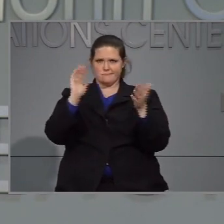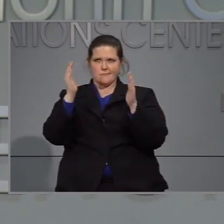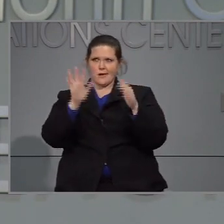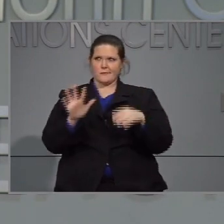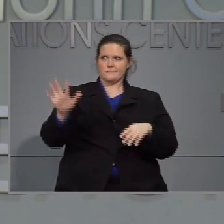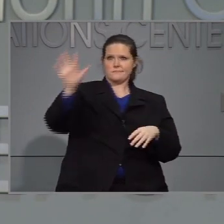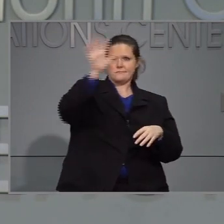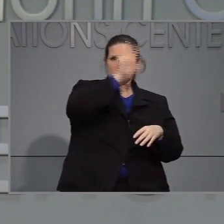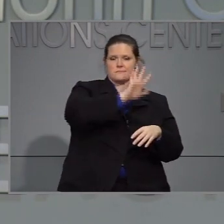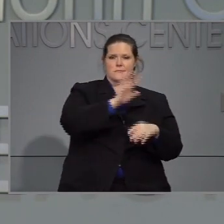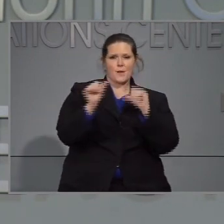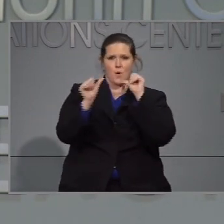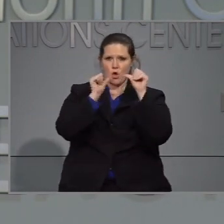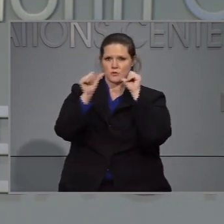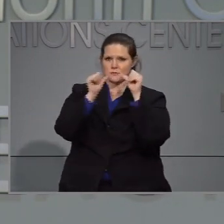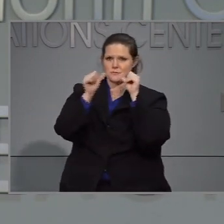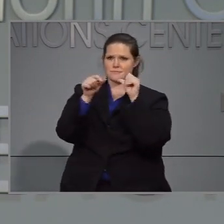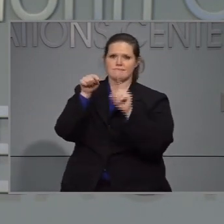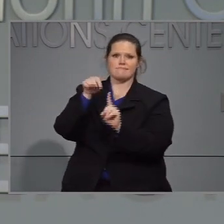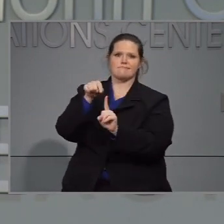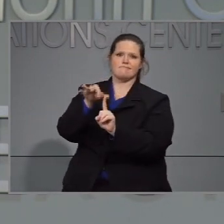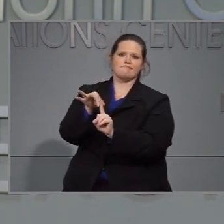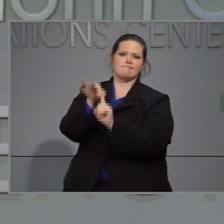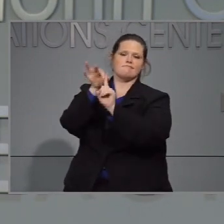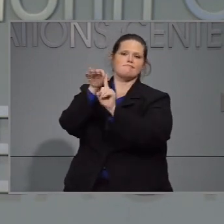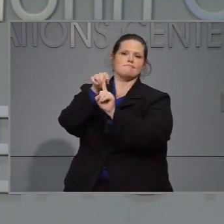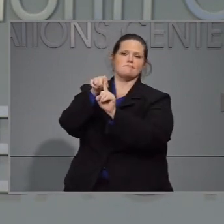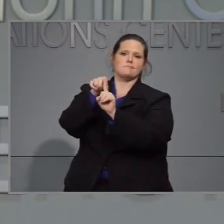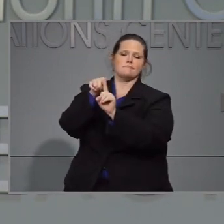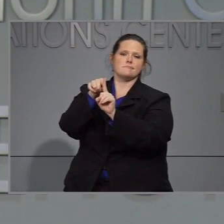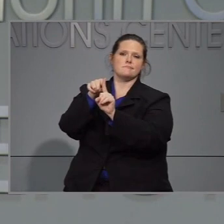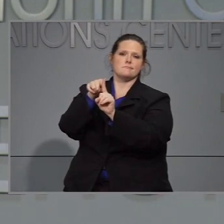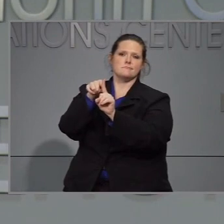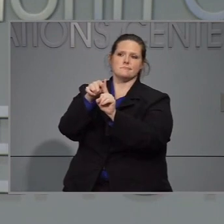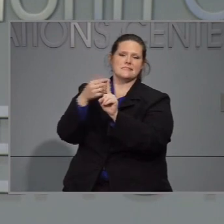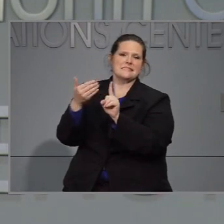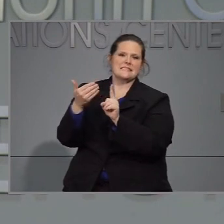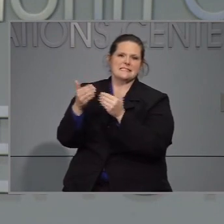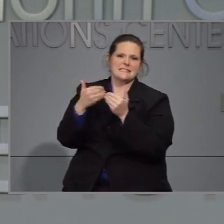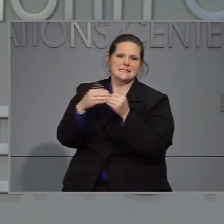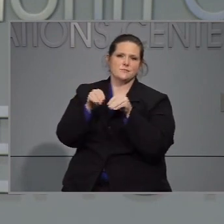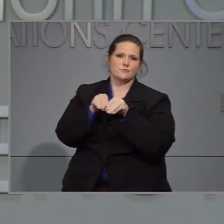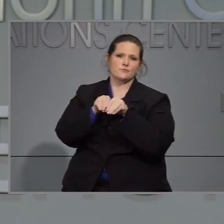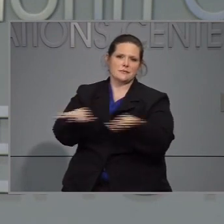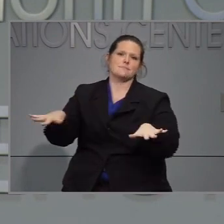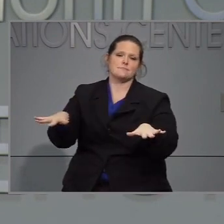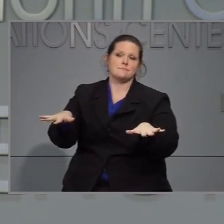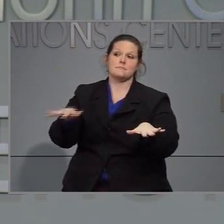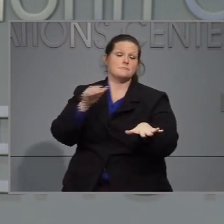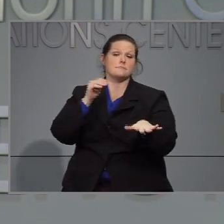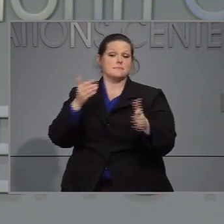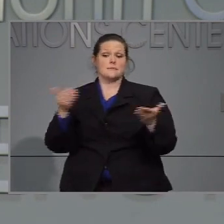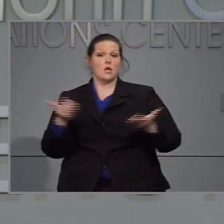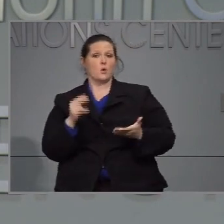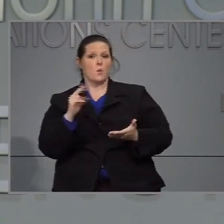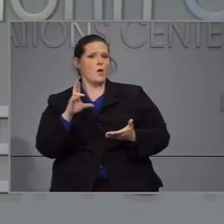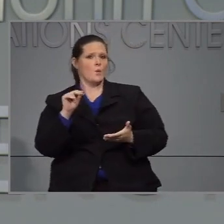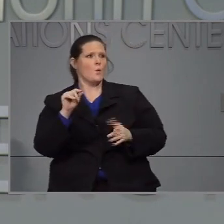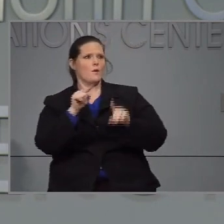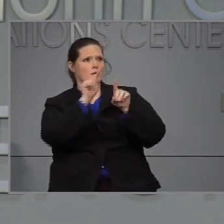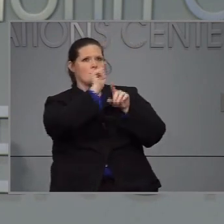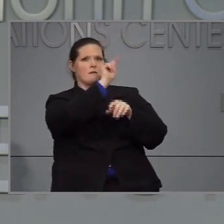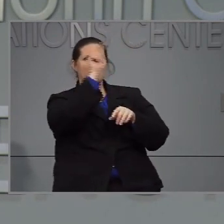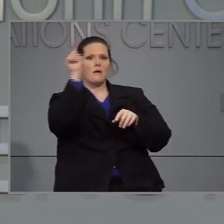has been a place where we have seen increased transmission. This has been happening in other states. I saw the